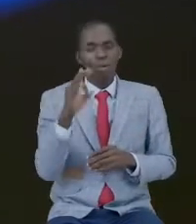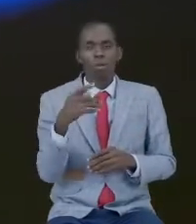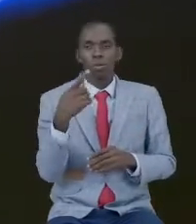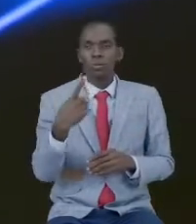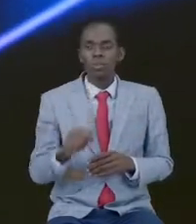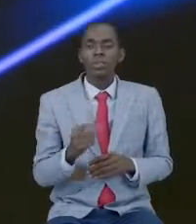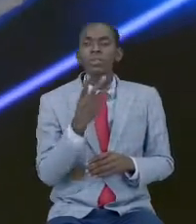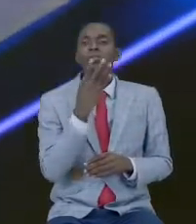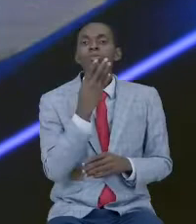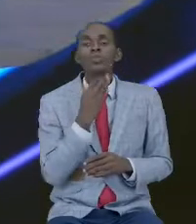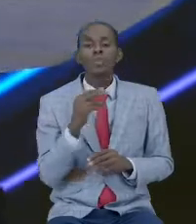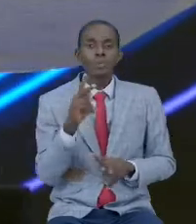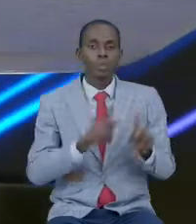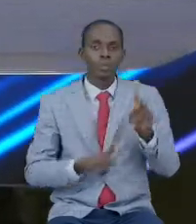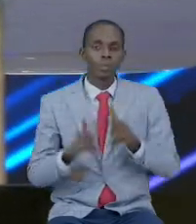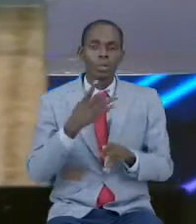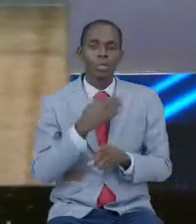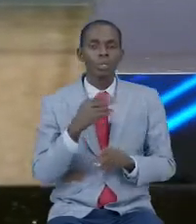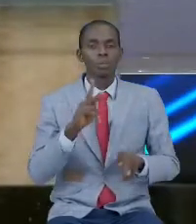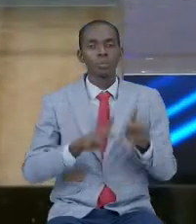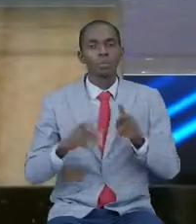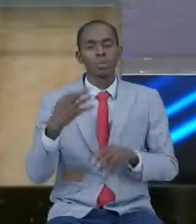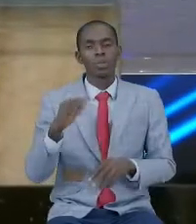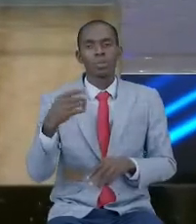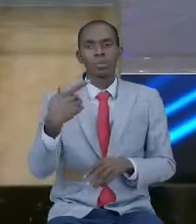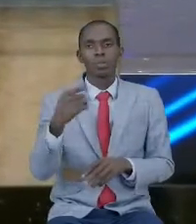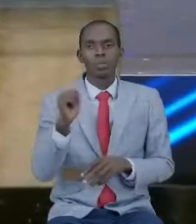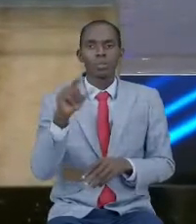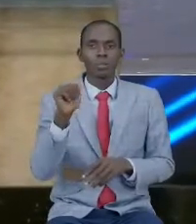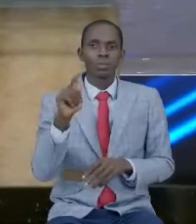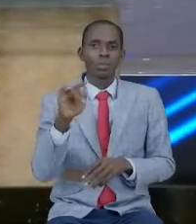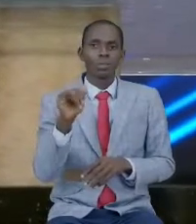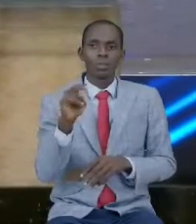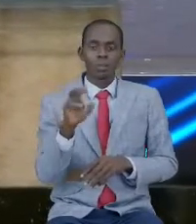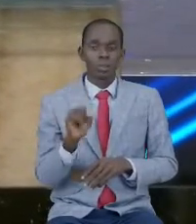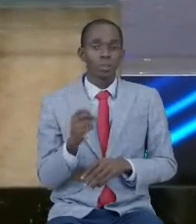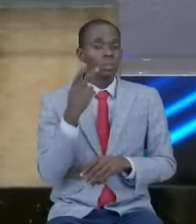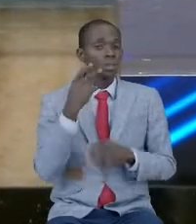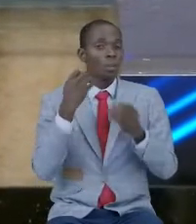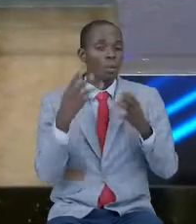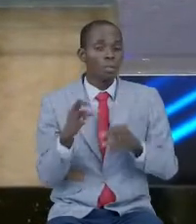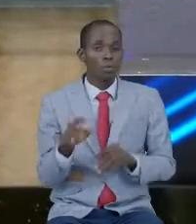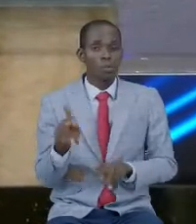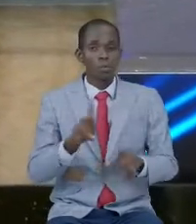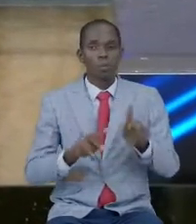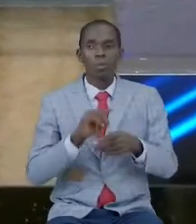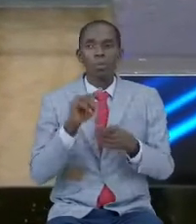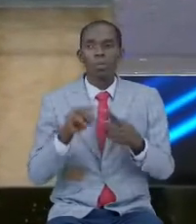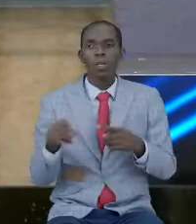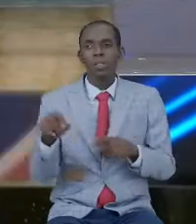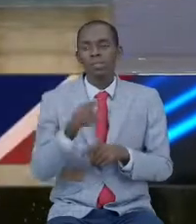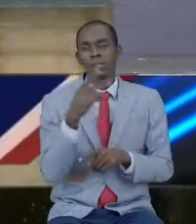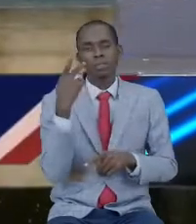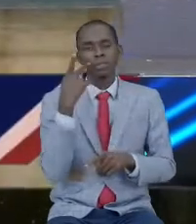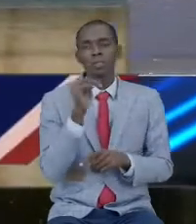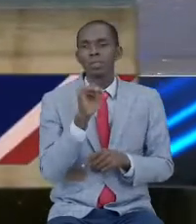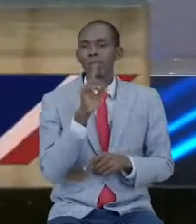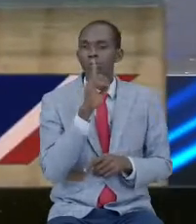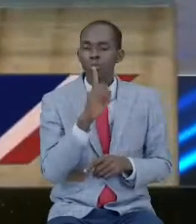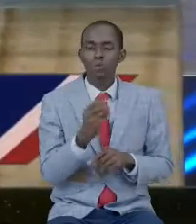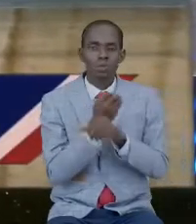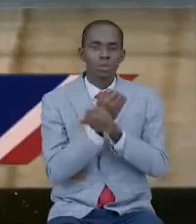of them, after receiving the true saving gospel of Christ, they were going back